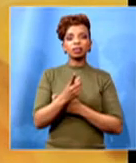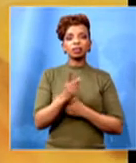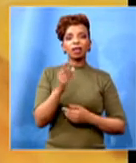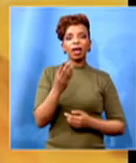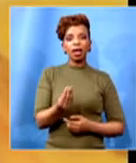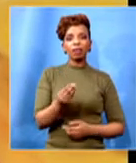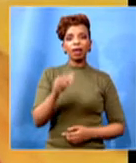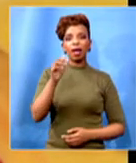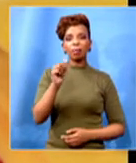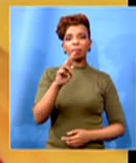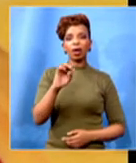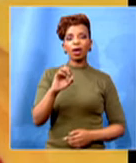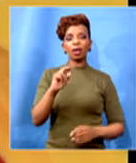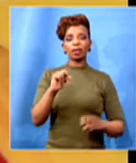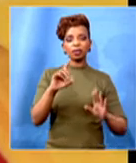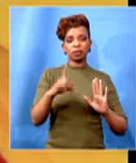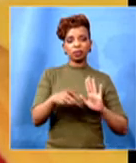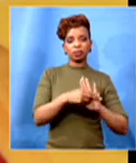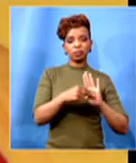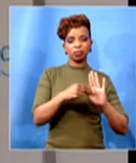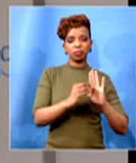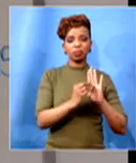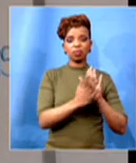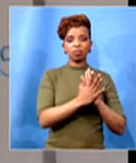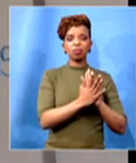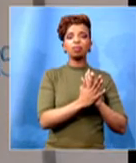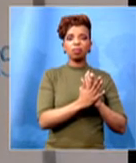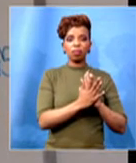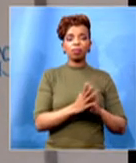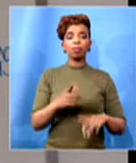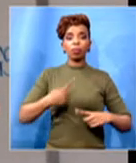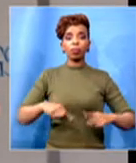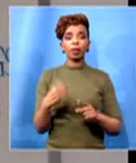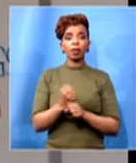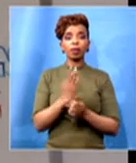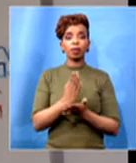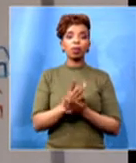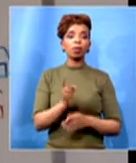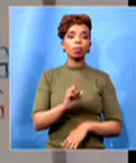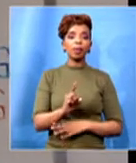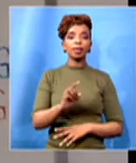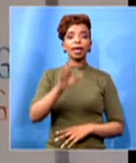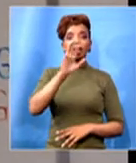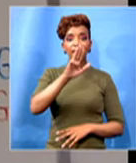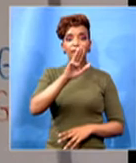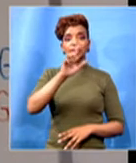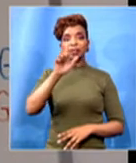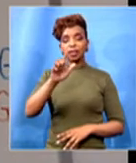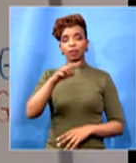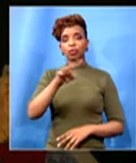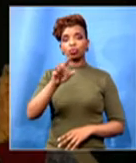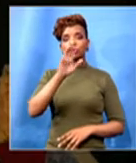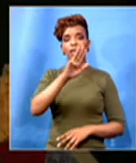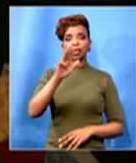part of the entire product gets used, and we make sure that corporates are like at least 97 to 99% zero waste to